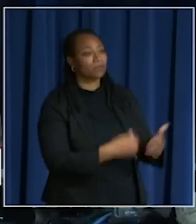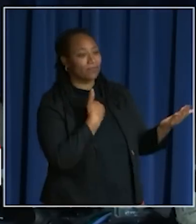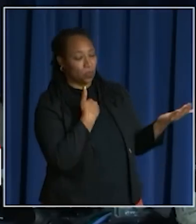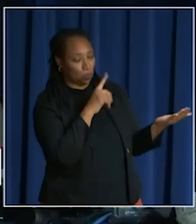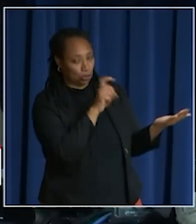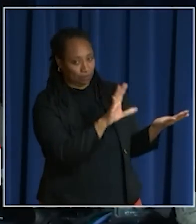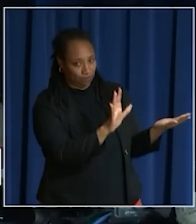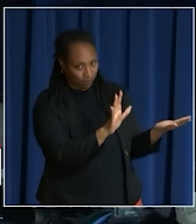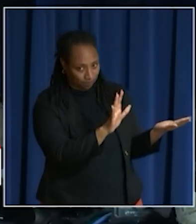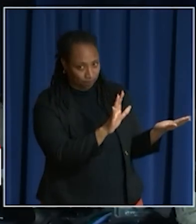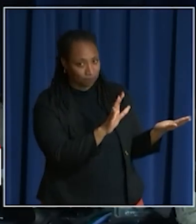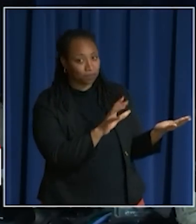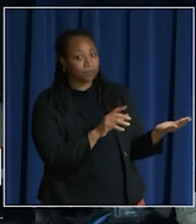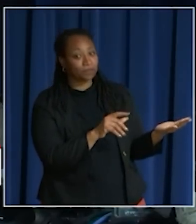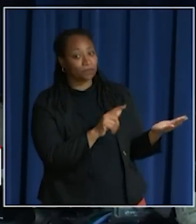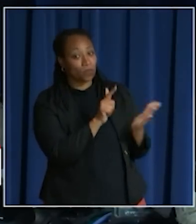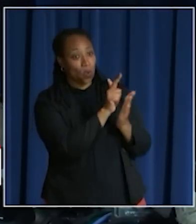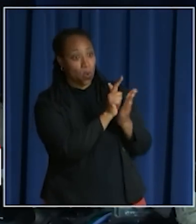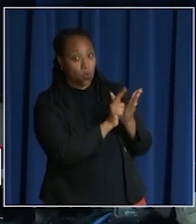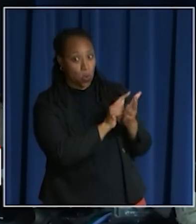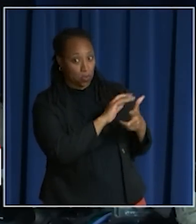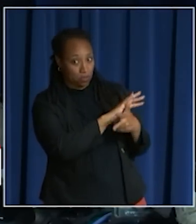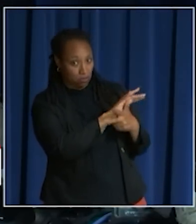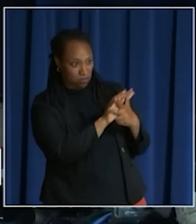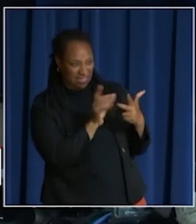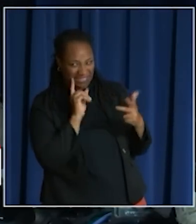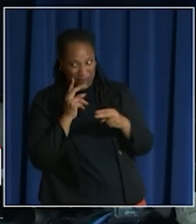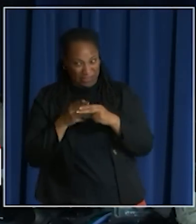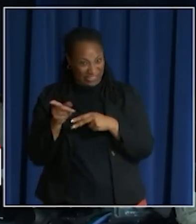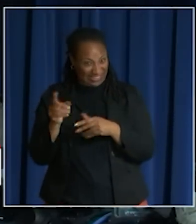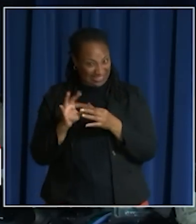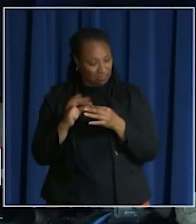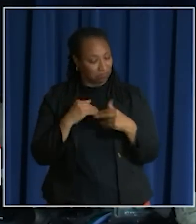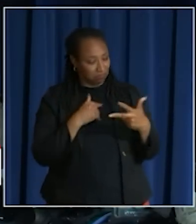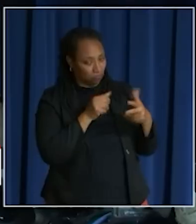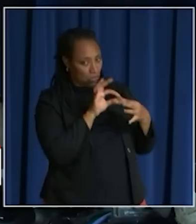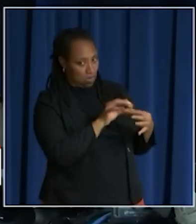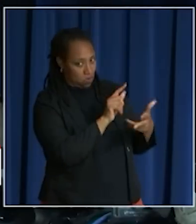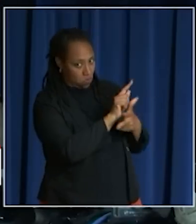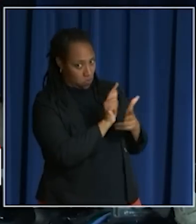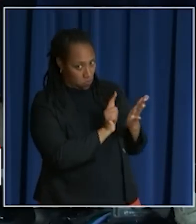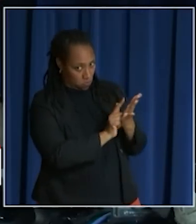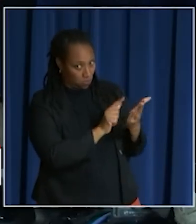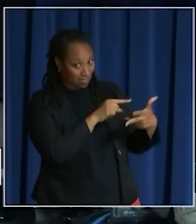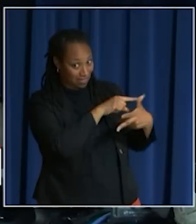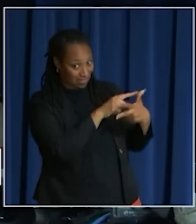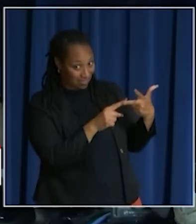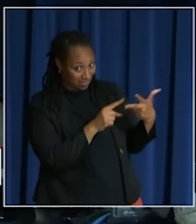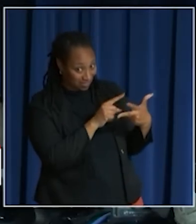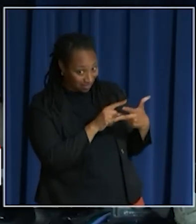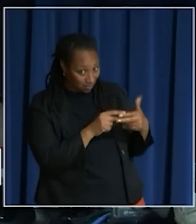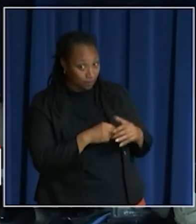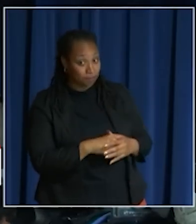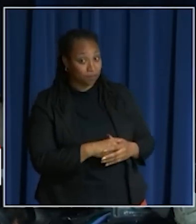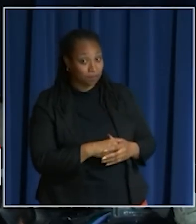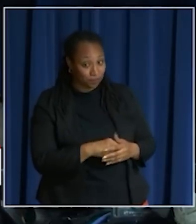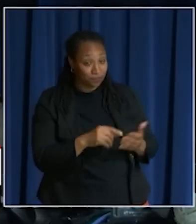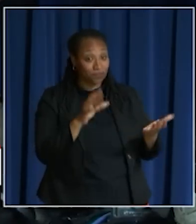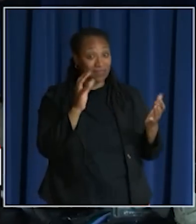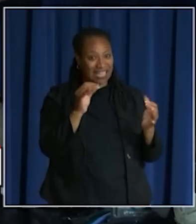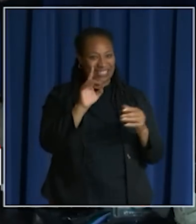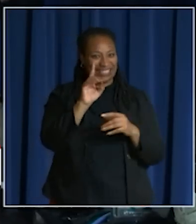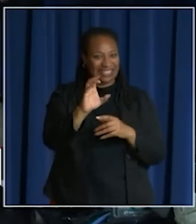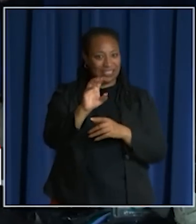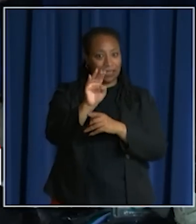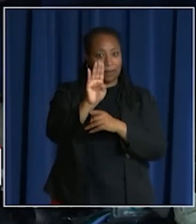laws that Sam was just talking about earlier today, we also heard a focus on DC's bail system, being a cashless bail